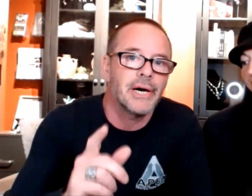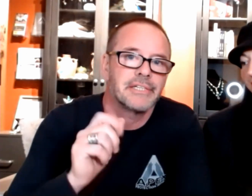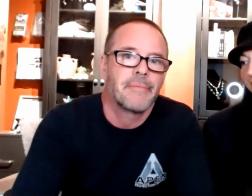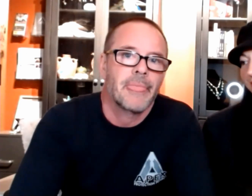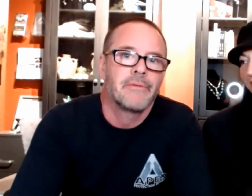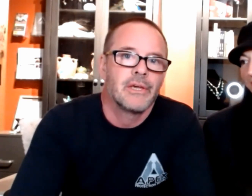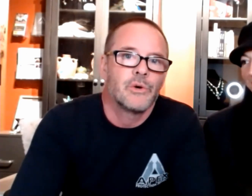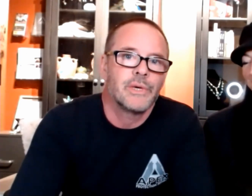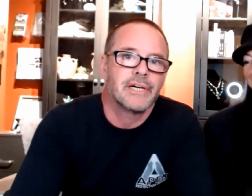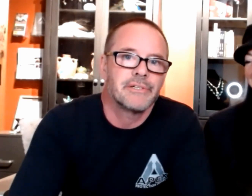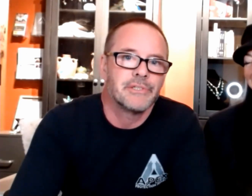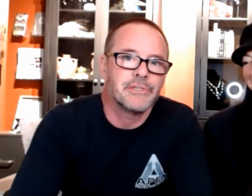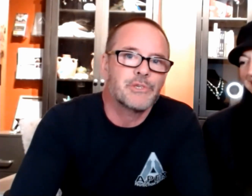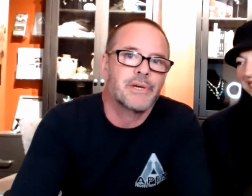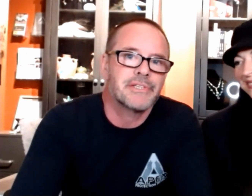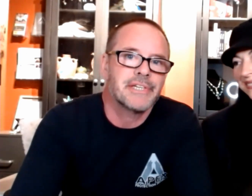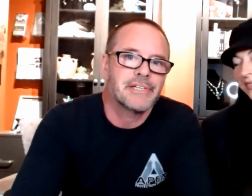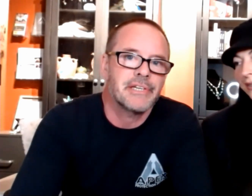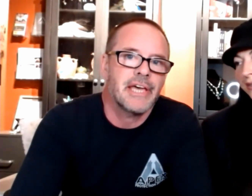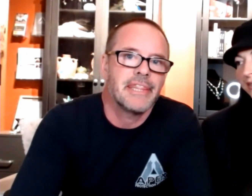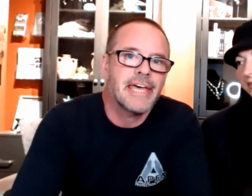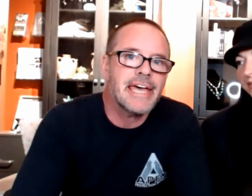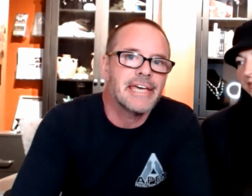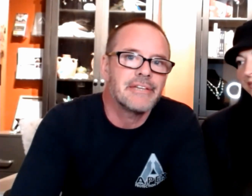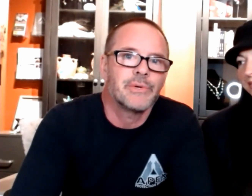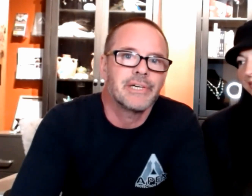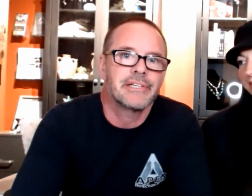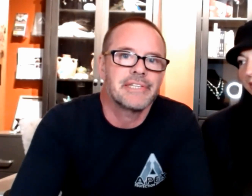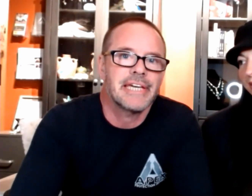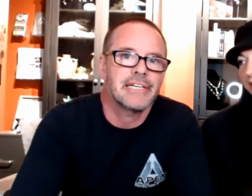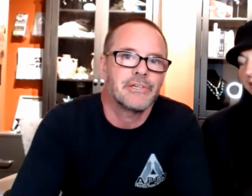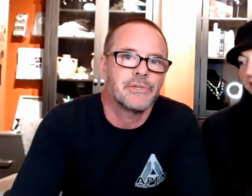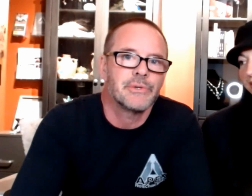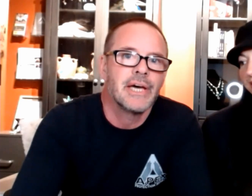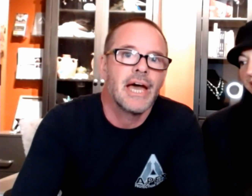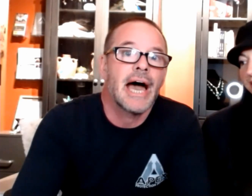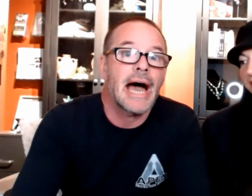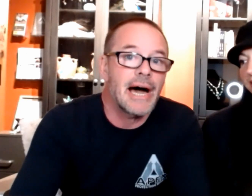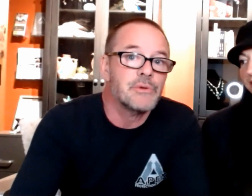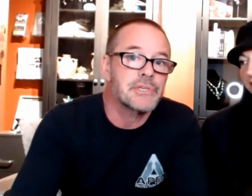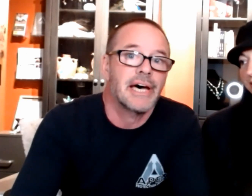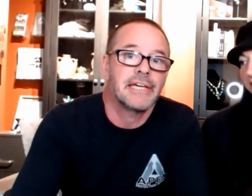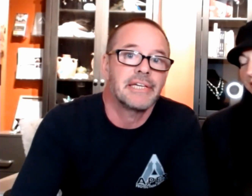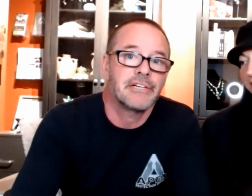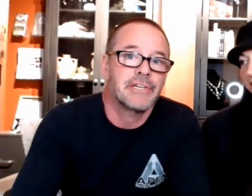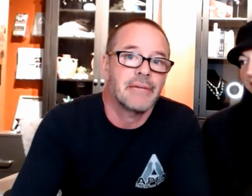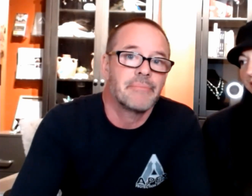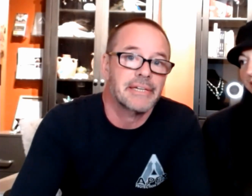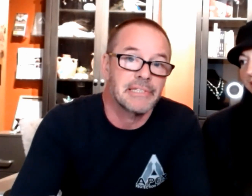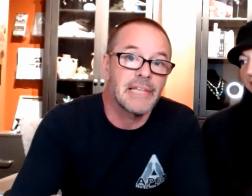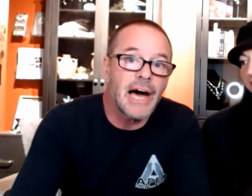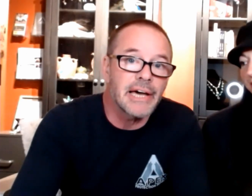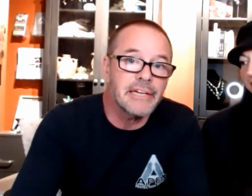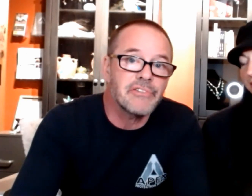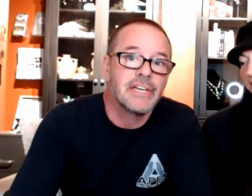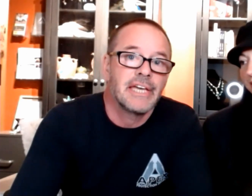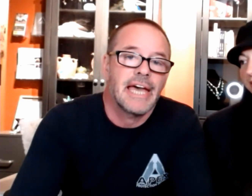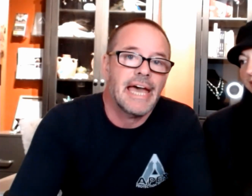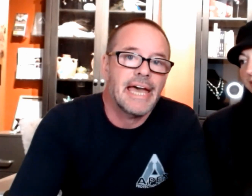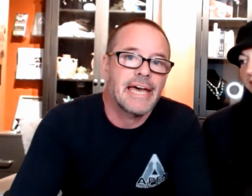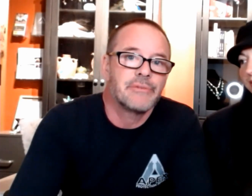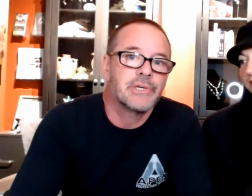that. But we are going to do this presentation, and then we are going to take you outside here at Apex